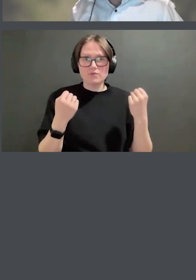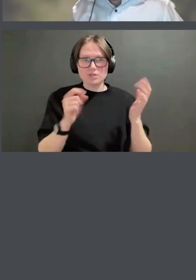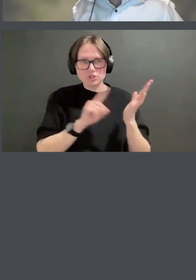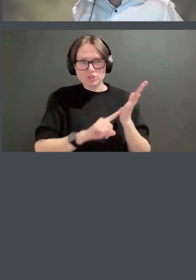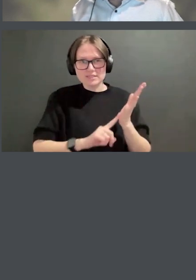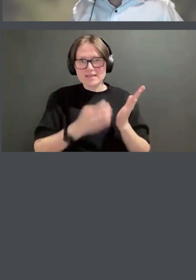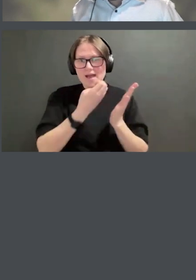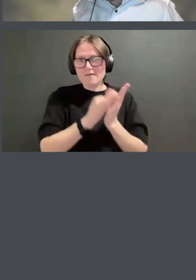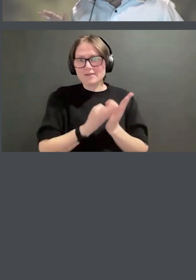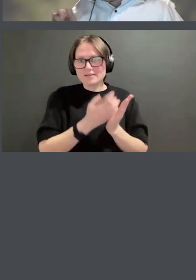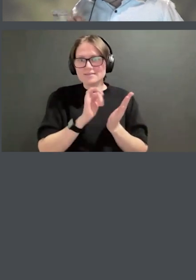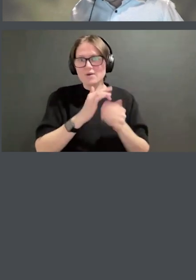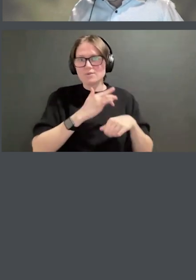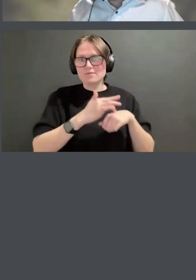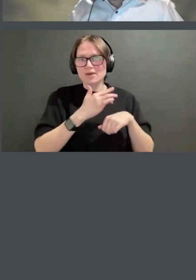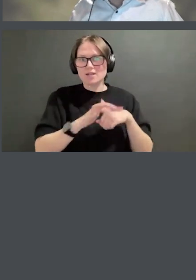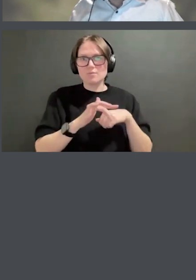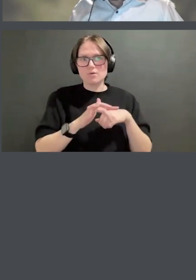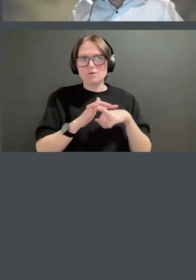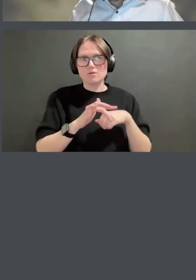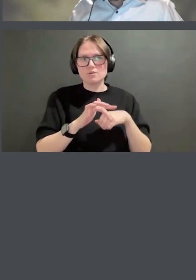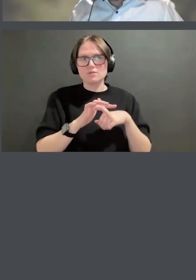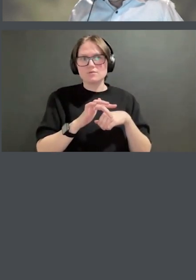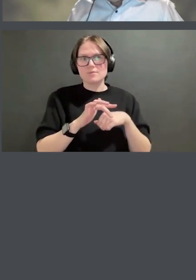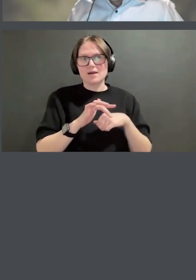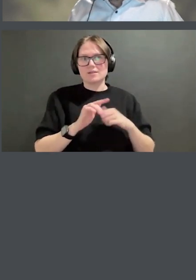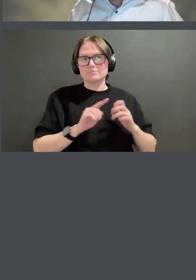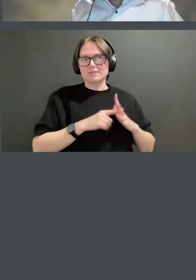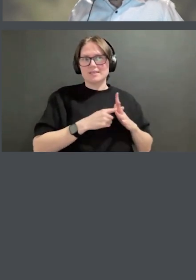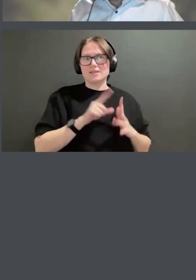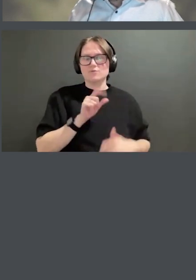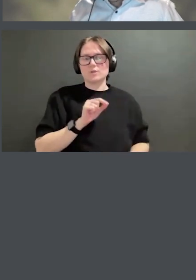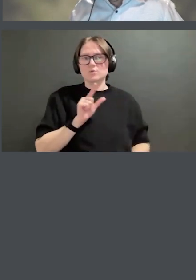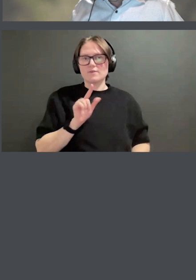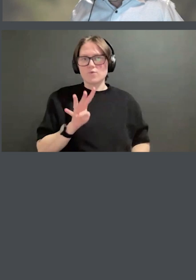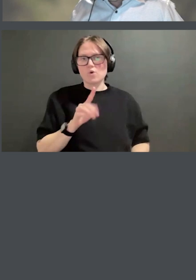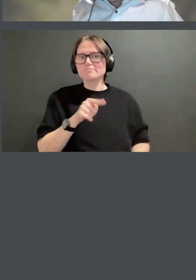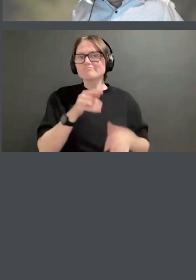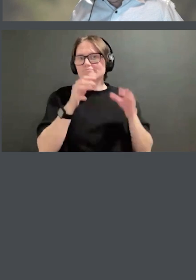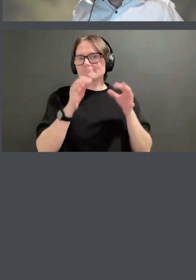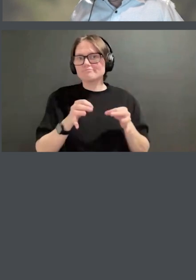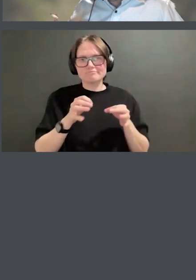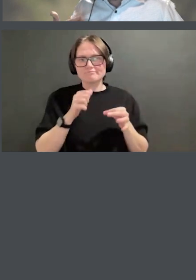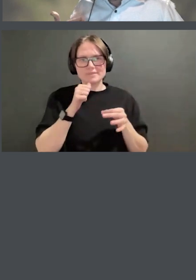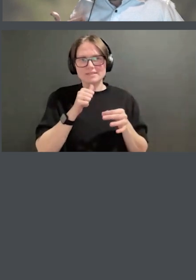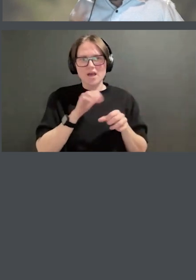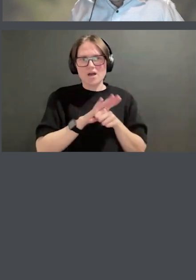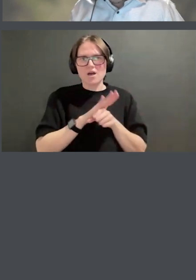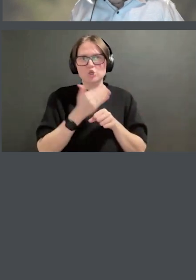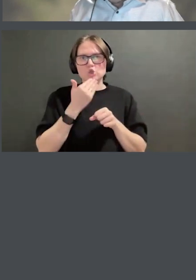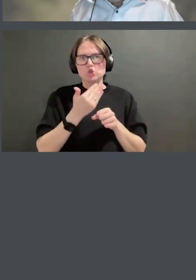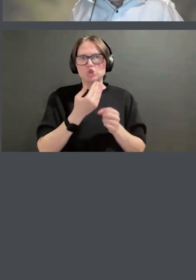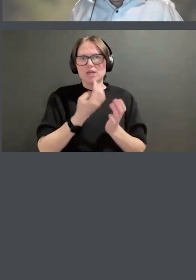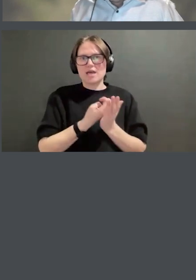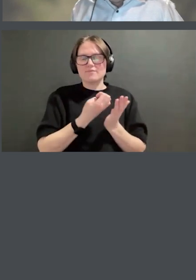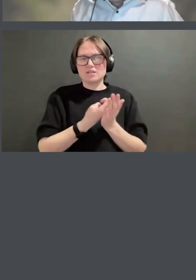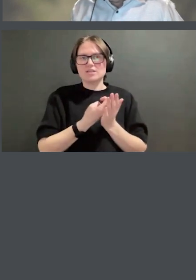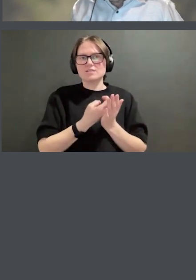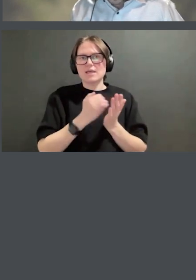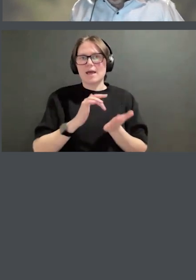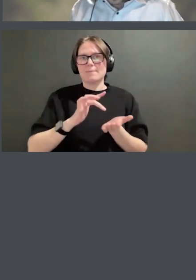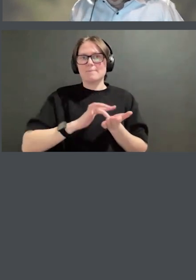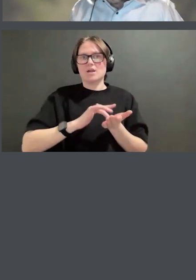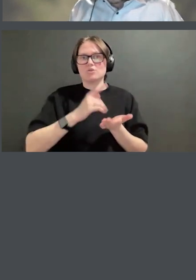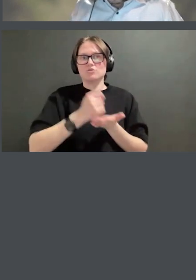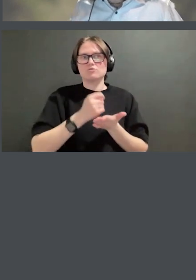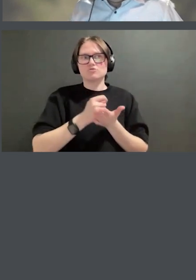that was available as of early 2024 and concluded that there wasn't good evidence that medical treatment